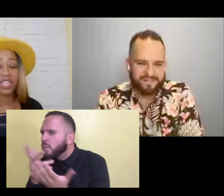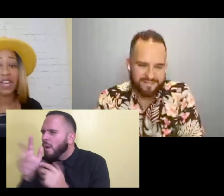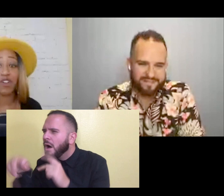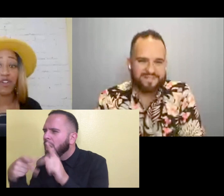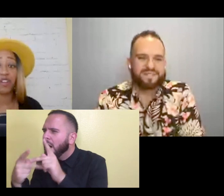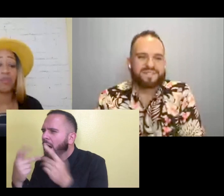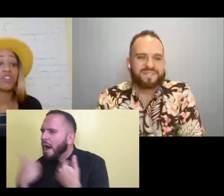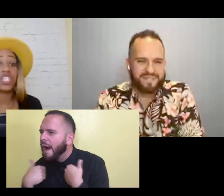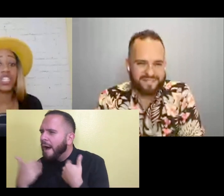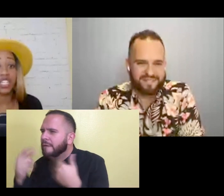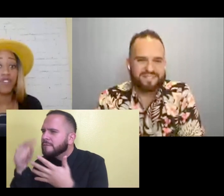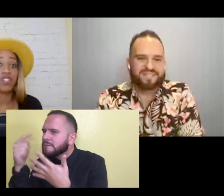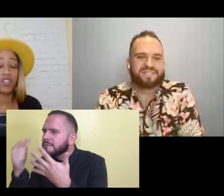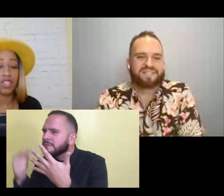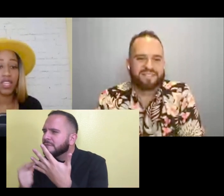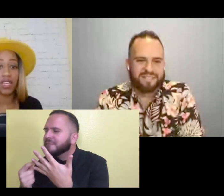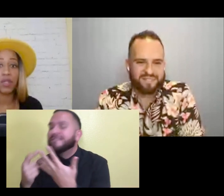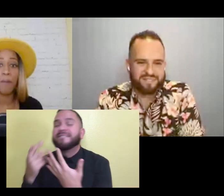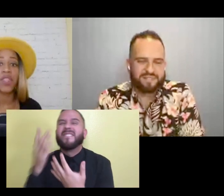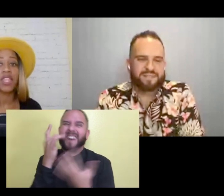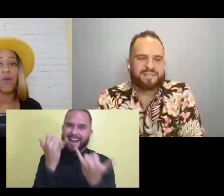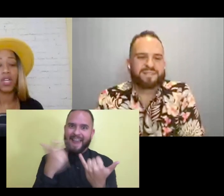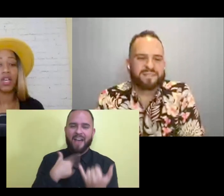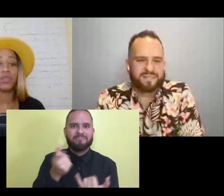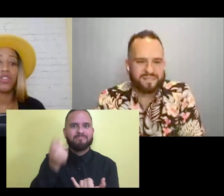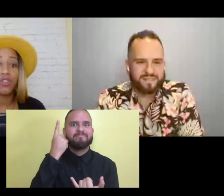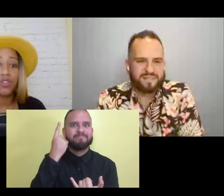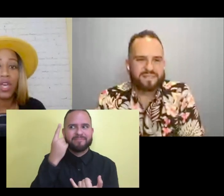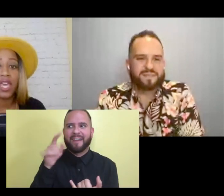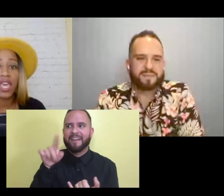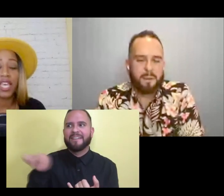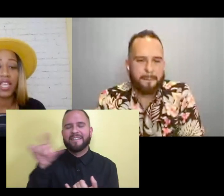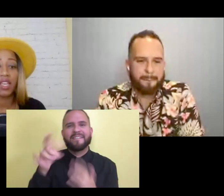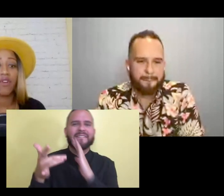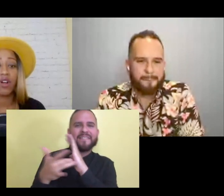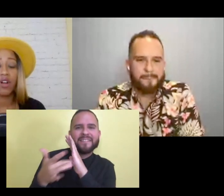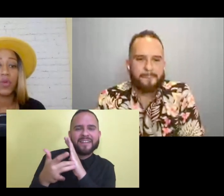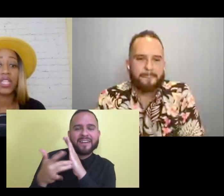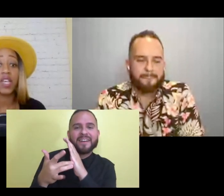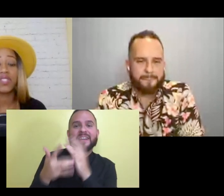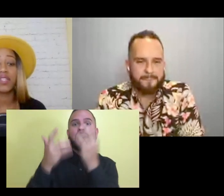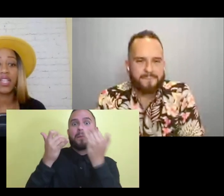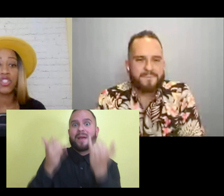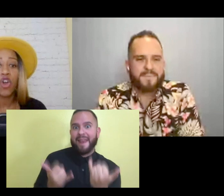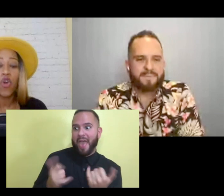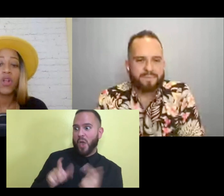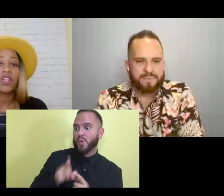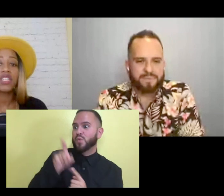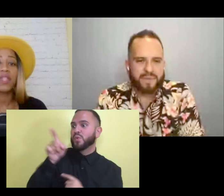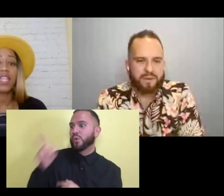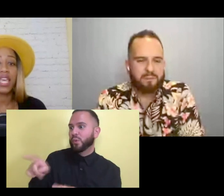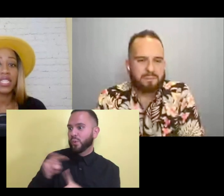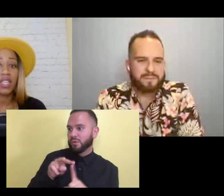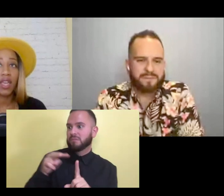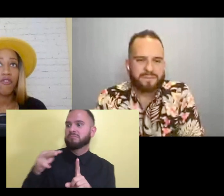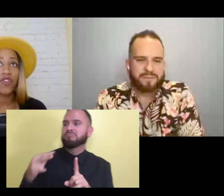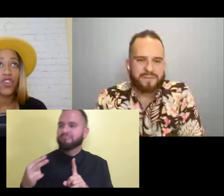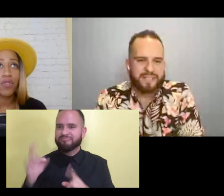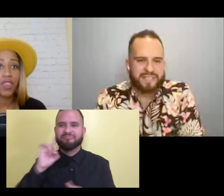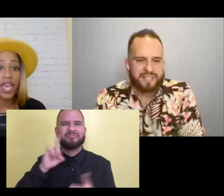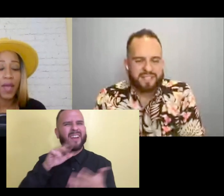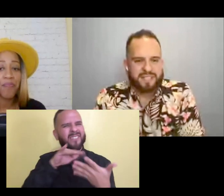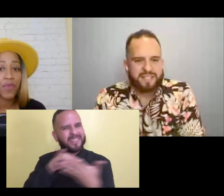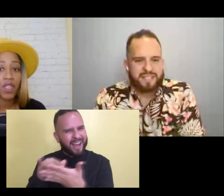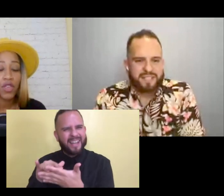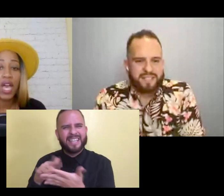just because I have a greater appreciation for certain things. Now, when it comes to you and getting involved with deaf studies, what are some things for